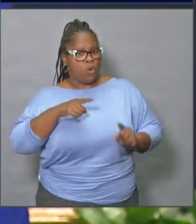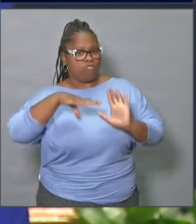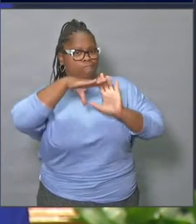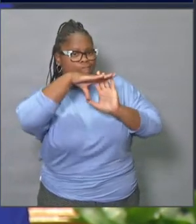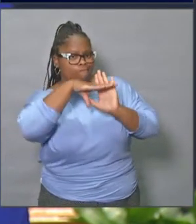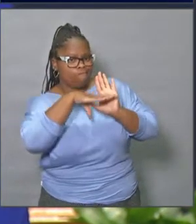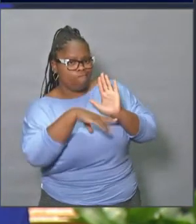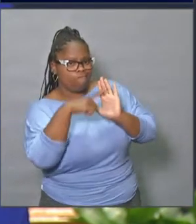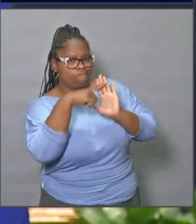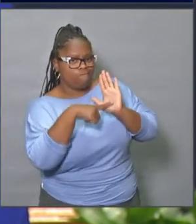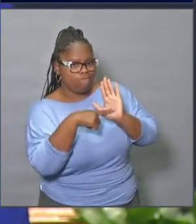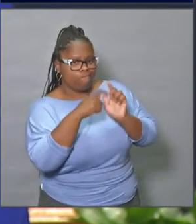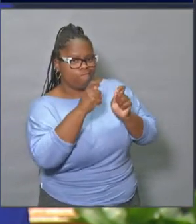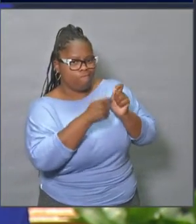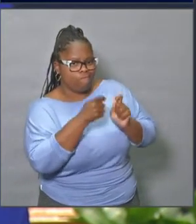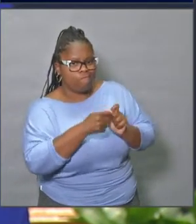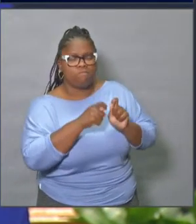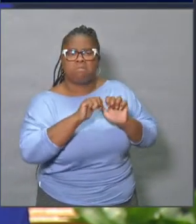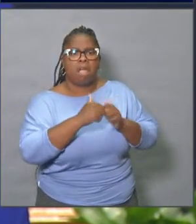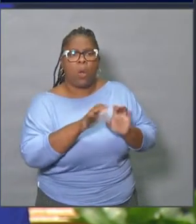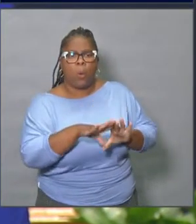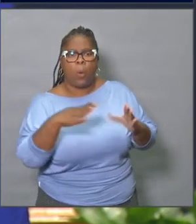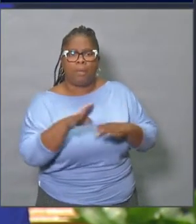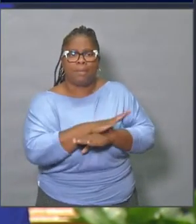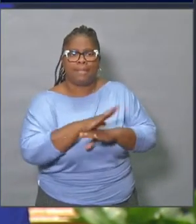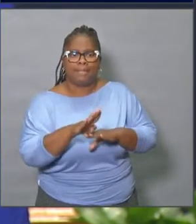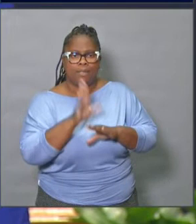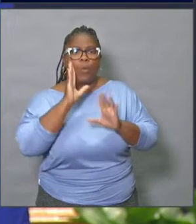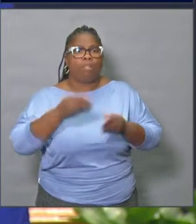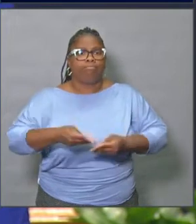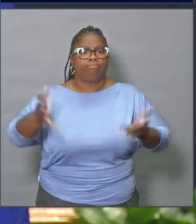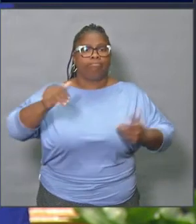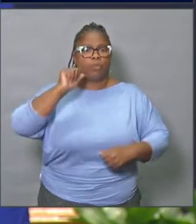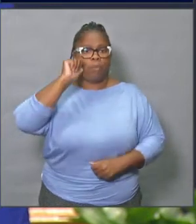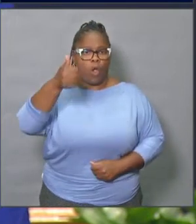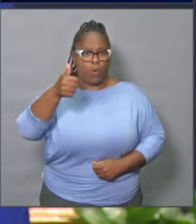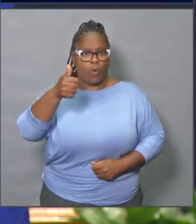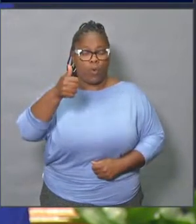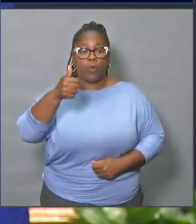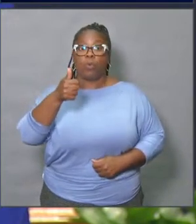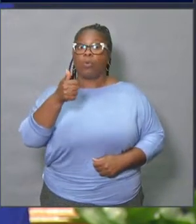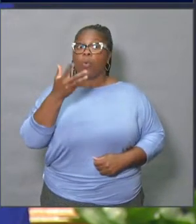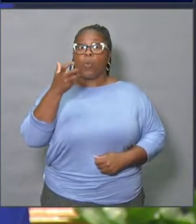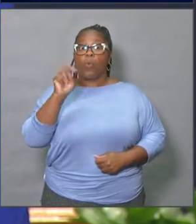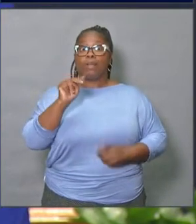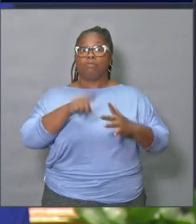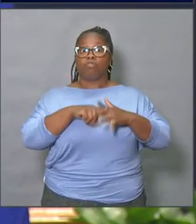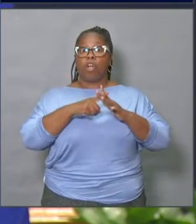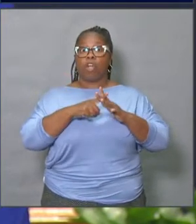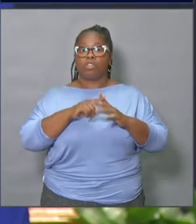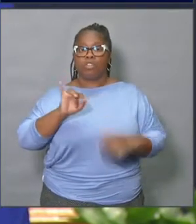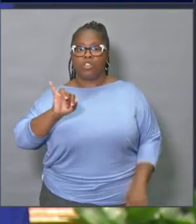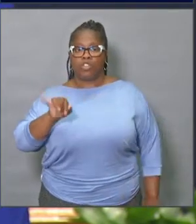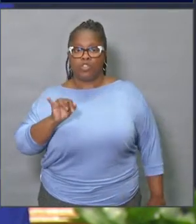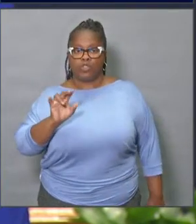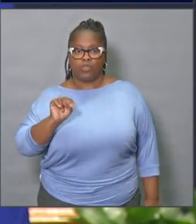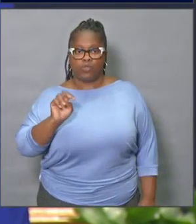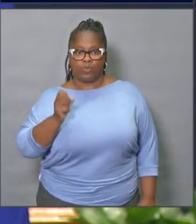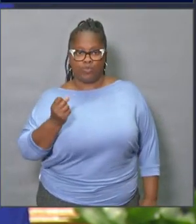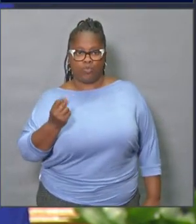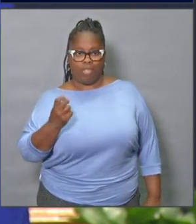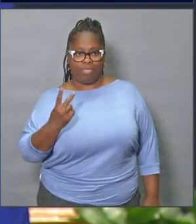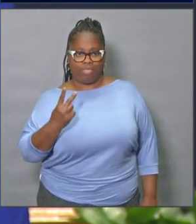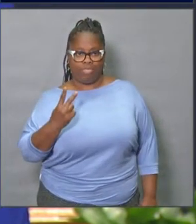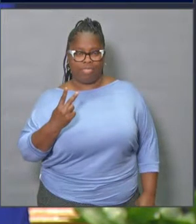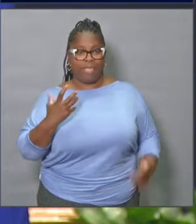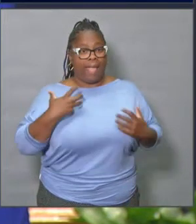reopening additional businesses will be issued tomorrow with the effective date of June 12th. The health officer